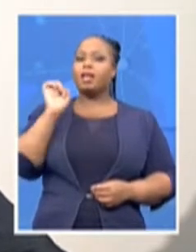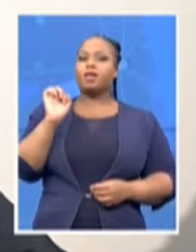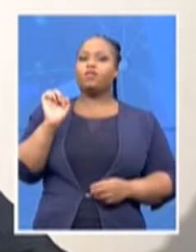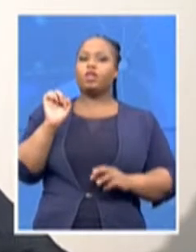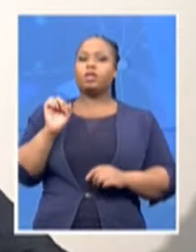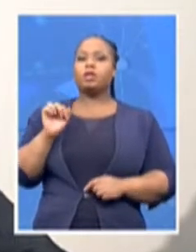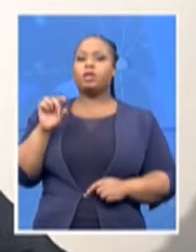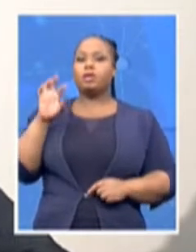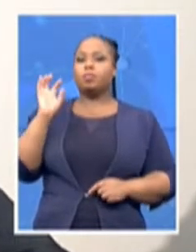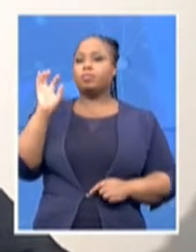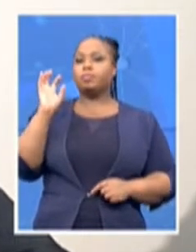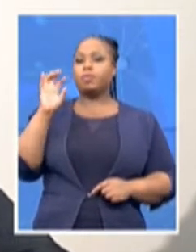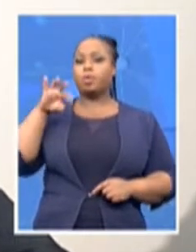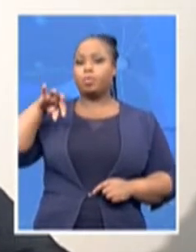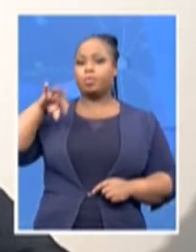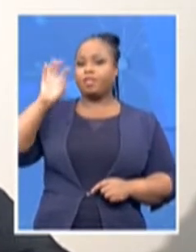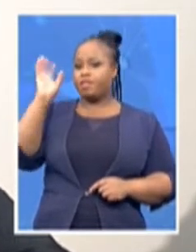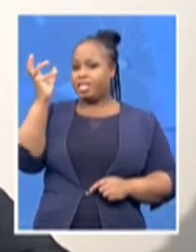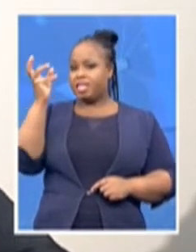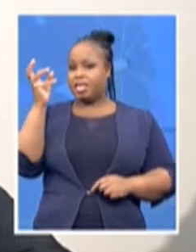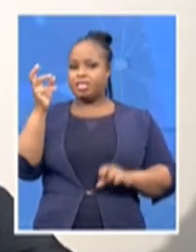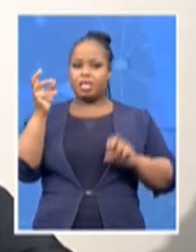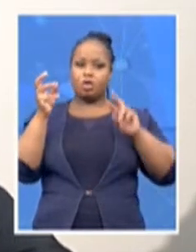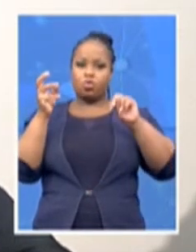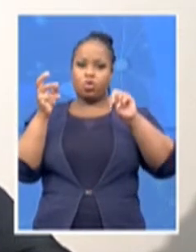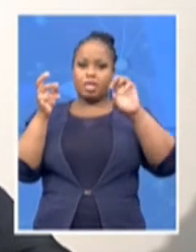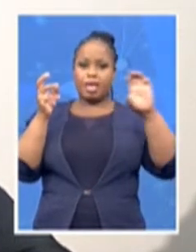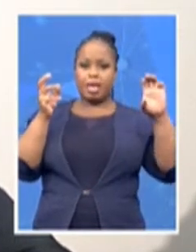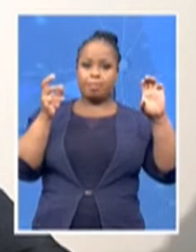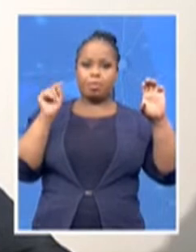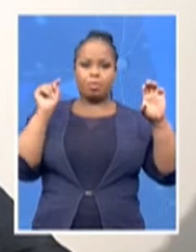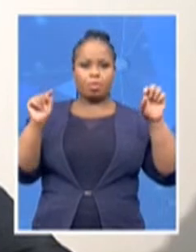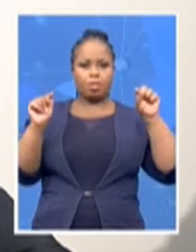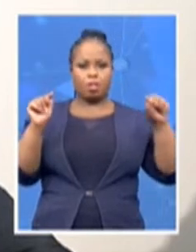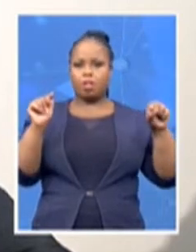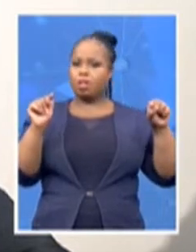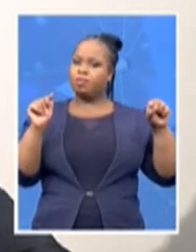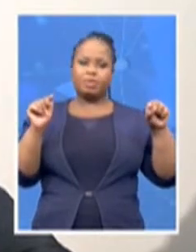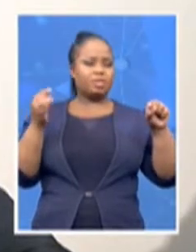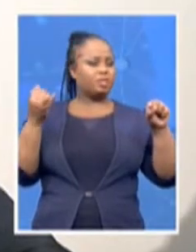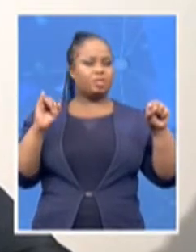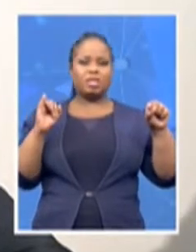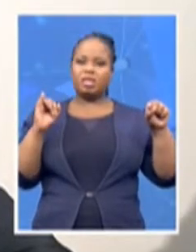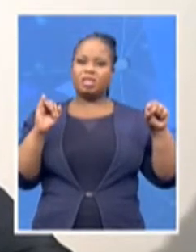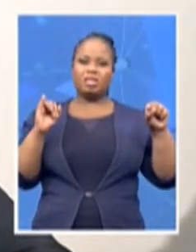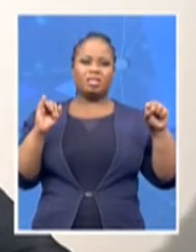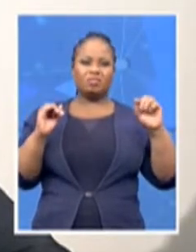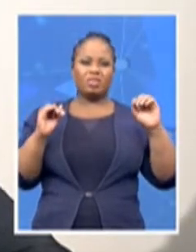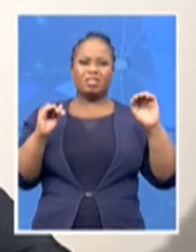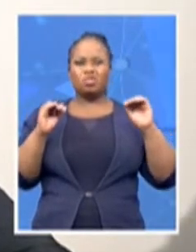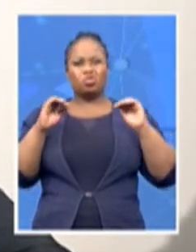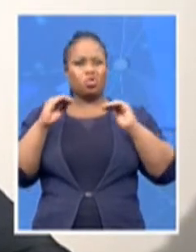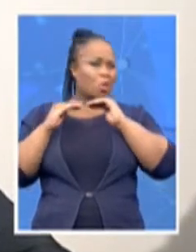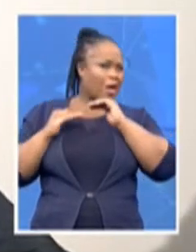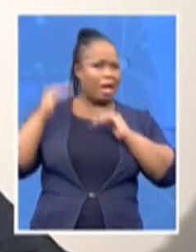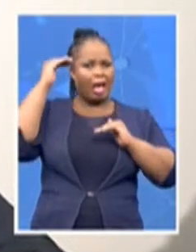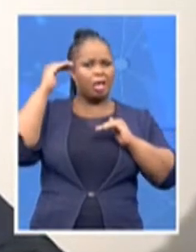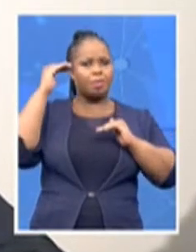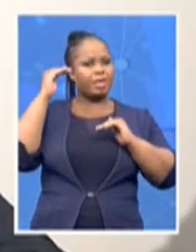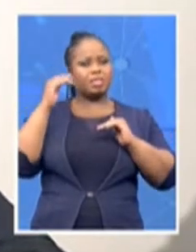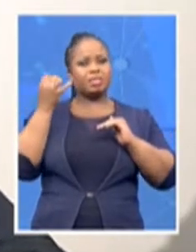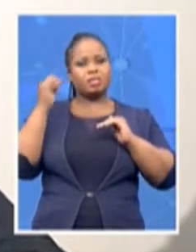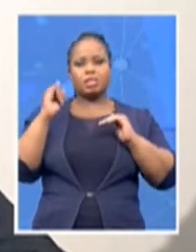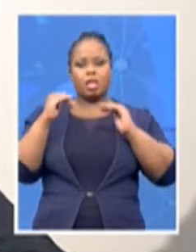struggling in terms of really bringing the numbers down. Mm. You're not too high, but you're not very low as we would want to